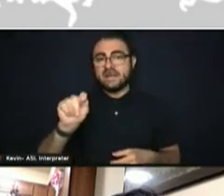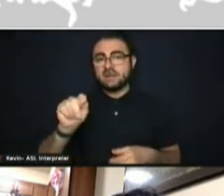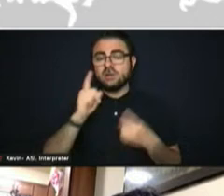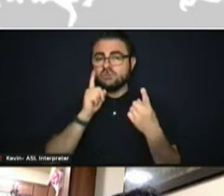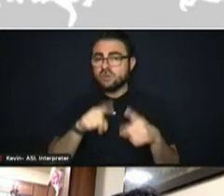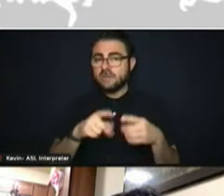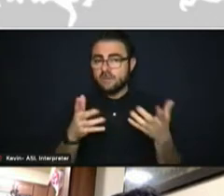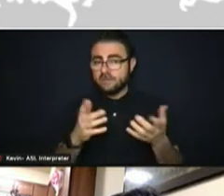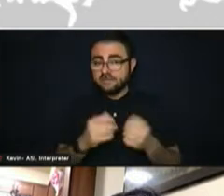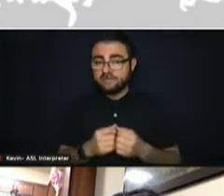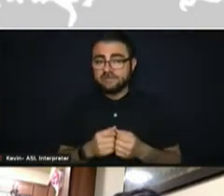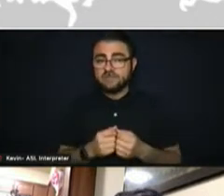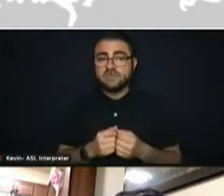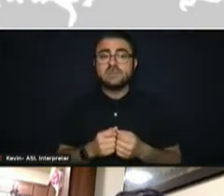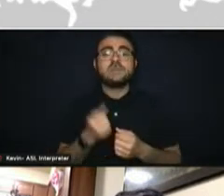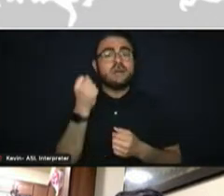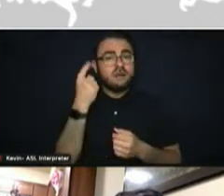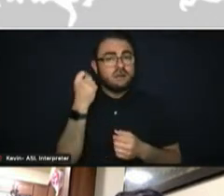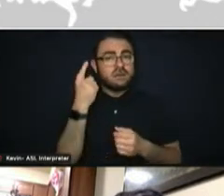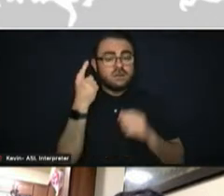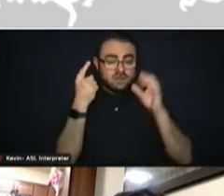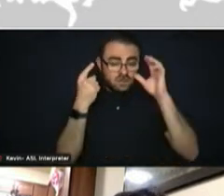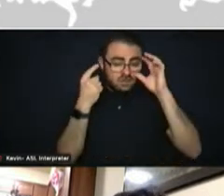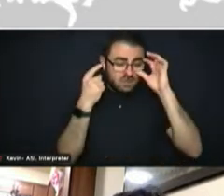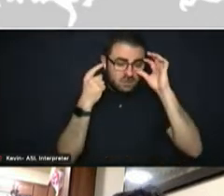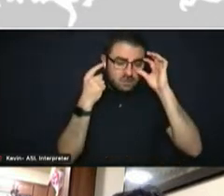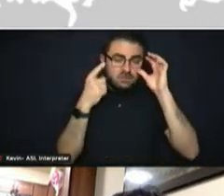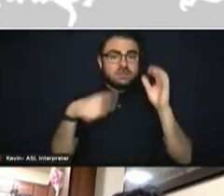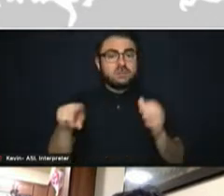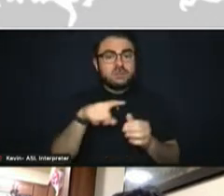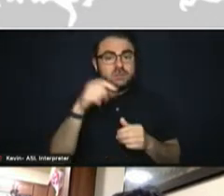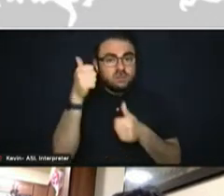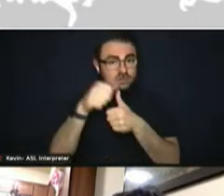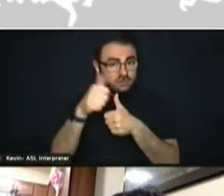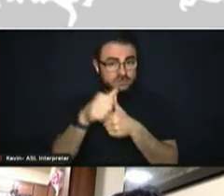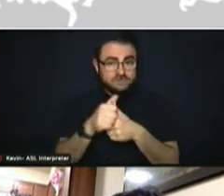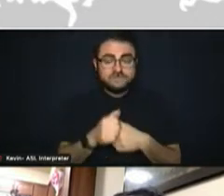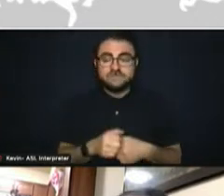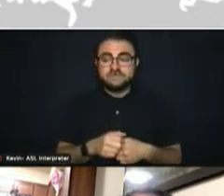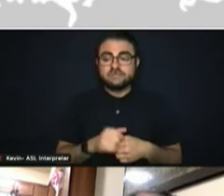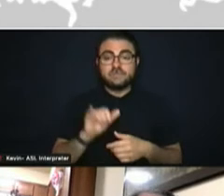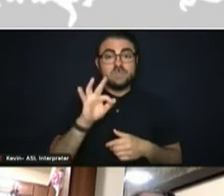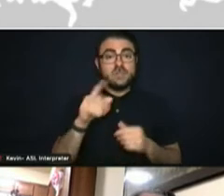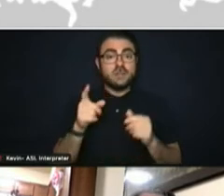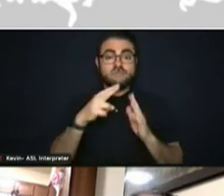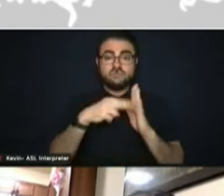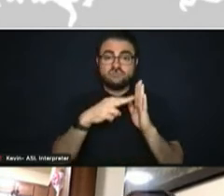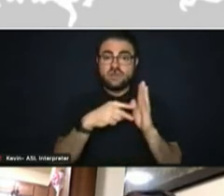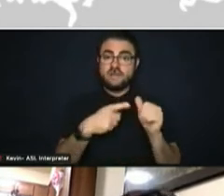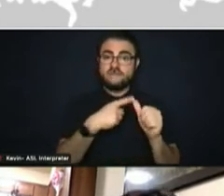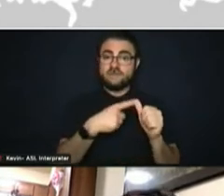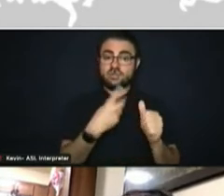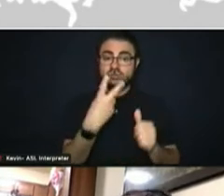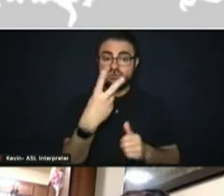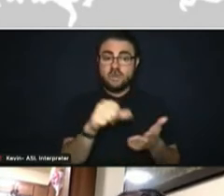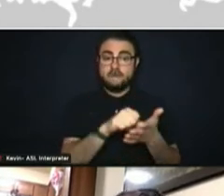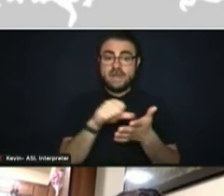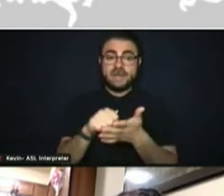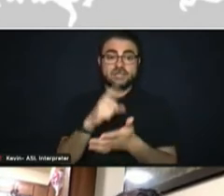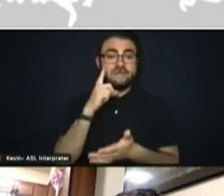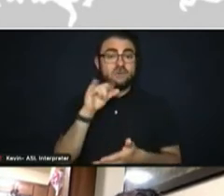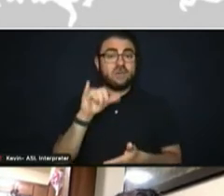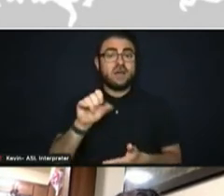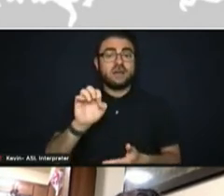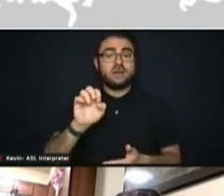and I think Anne referred to this and others have too, you know, if you read the first two pages of the settlement agreement, it's all about